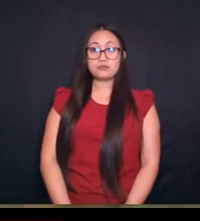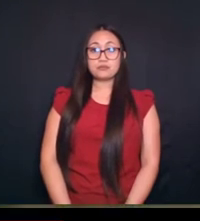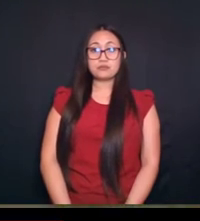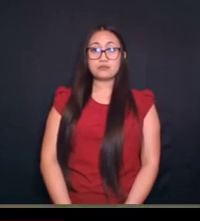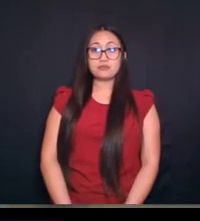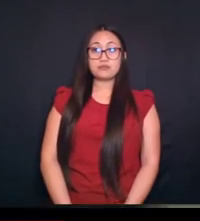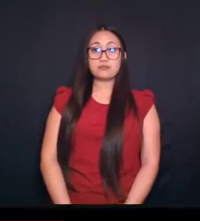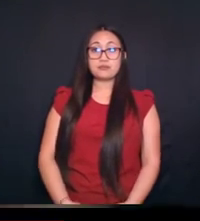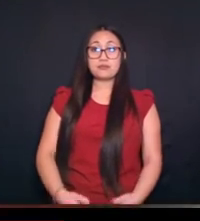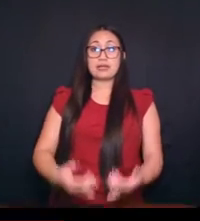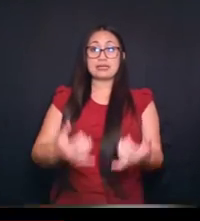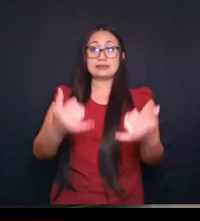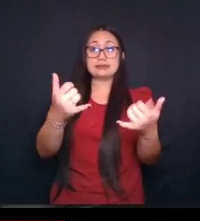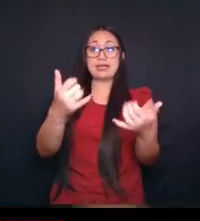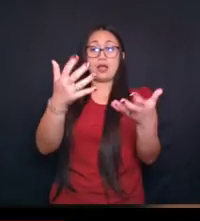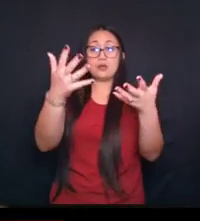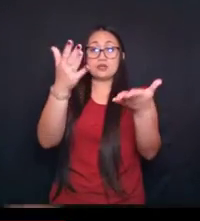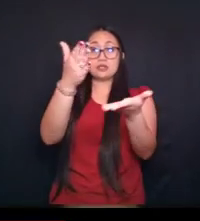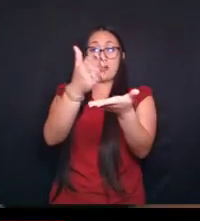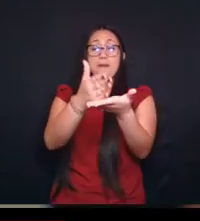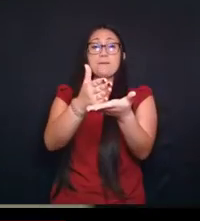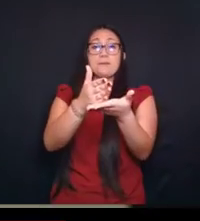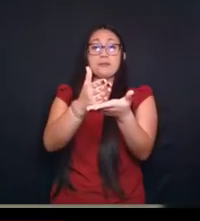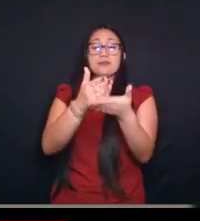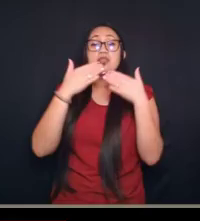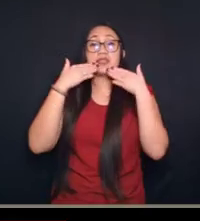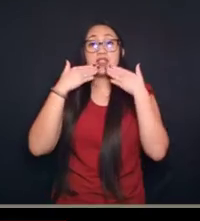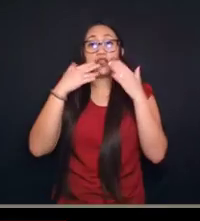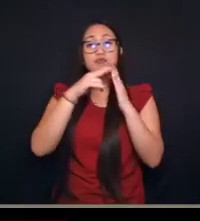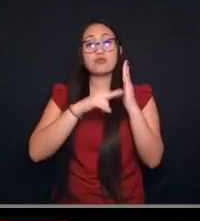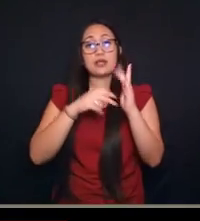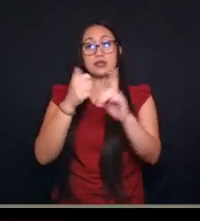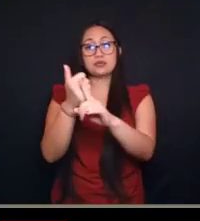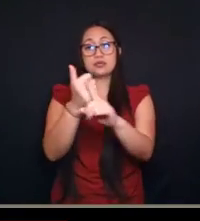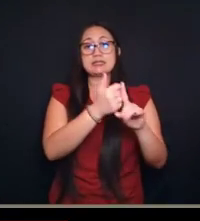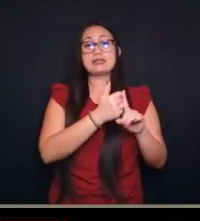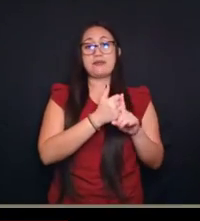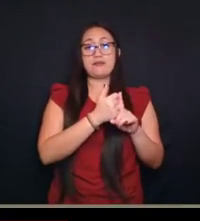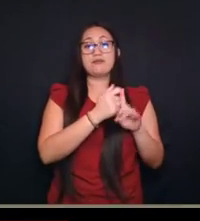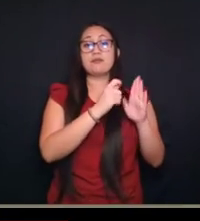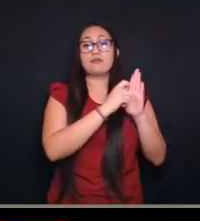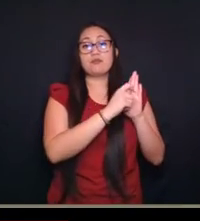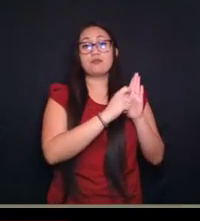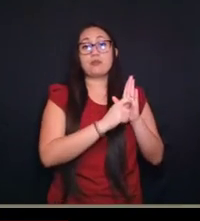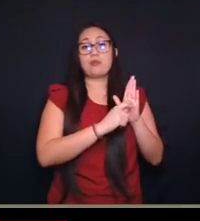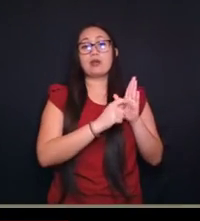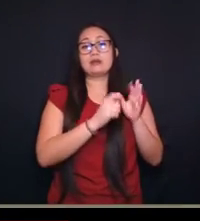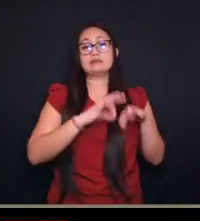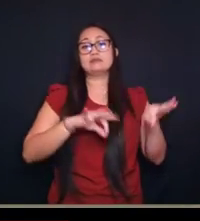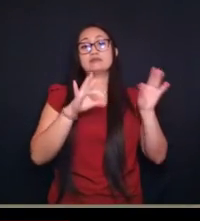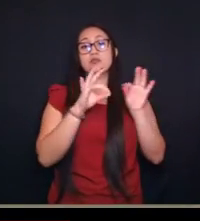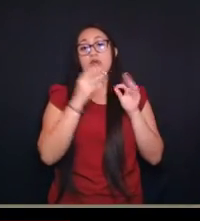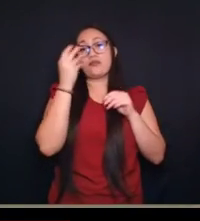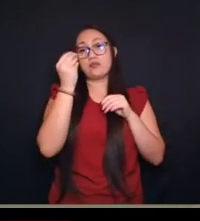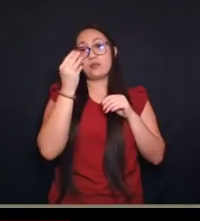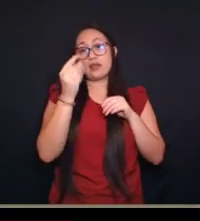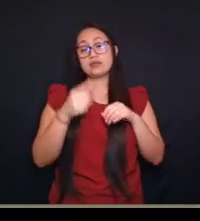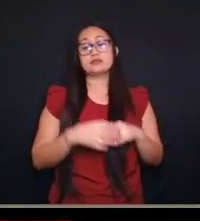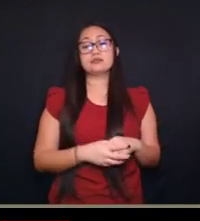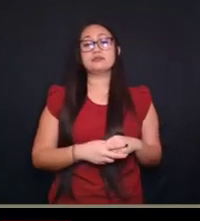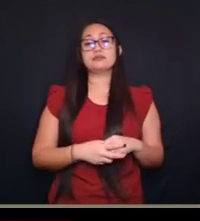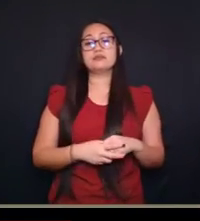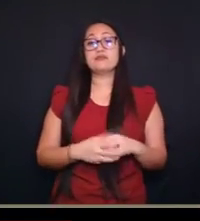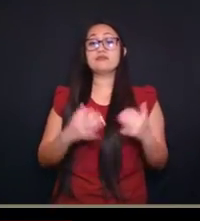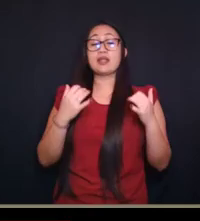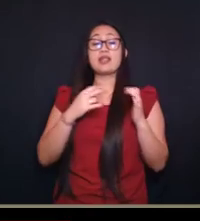Okay, stop. Thank you for all reading that passage on your own and marking key information that you found in the text. I will now read it